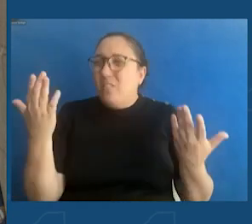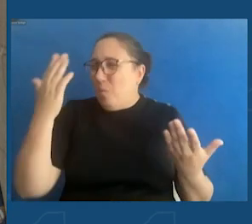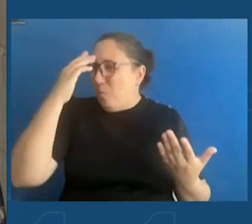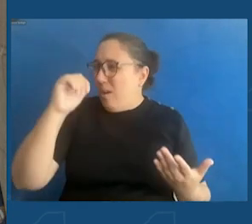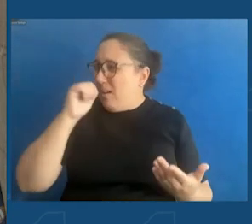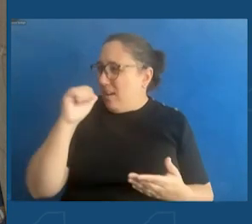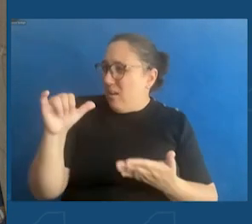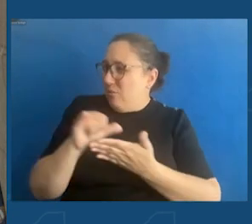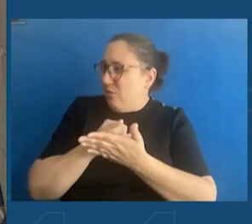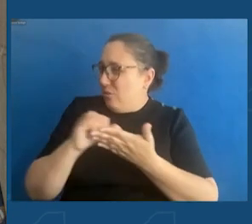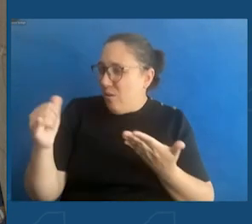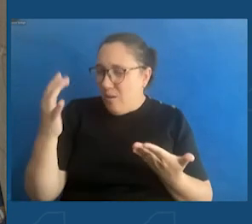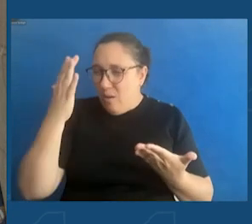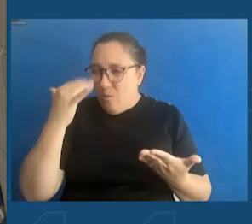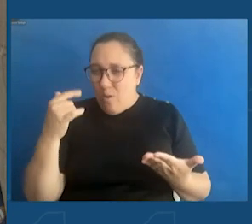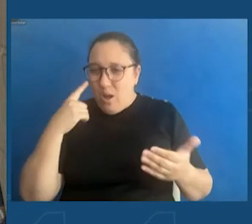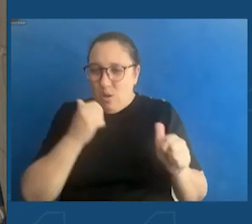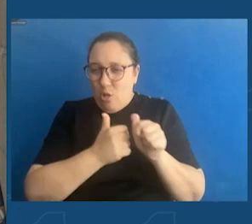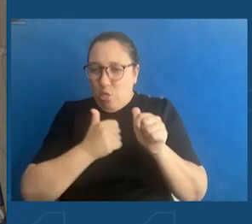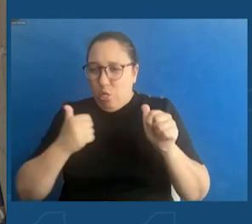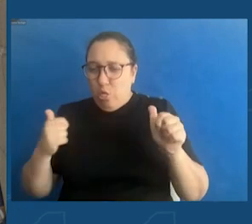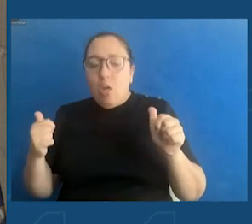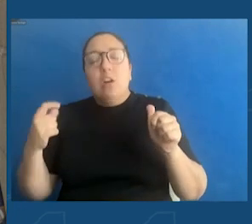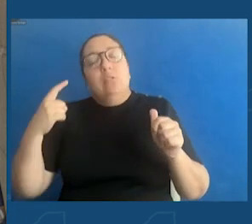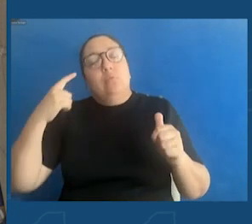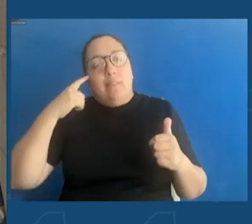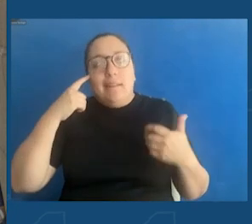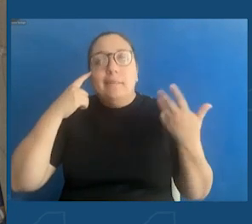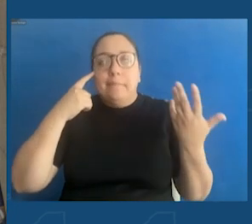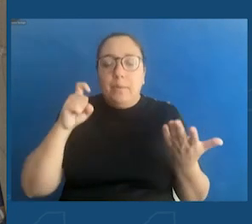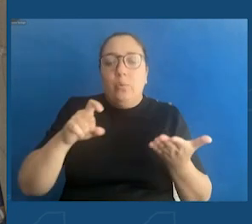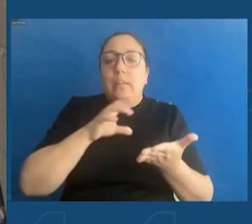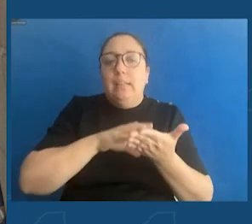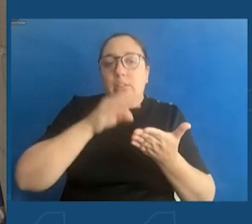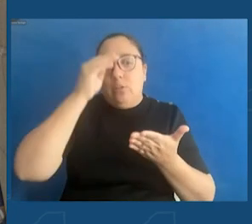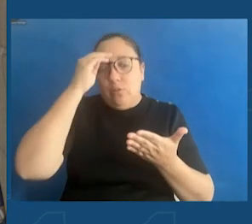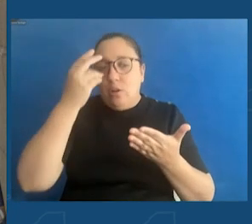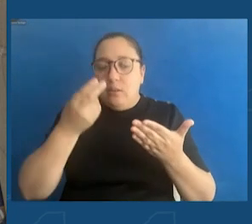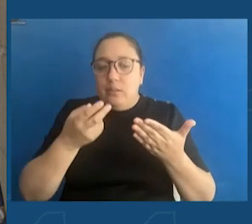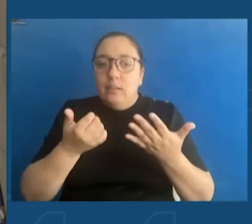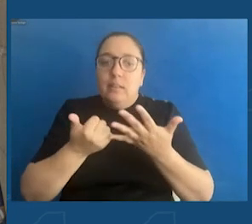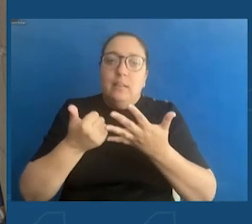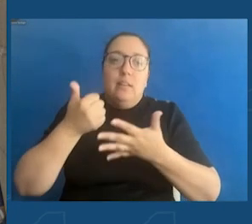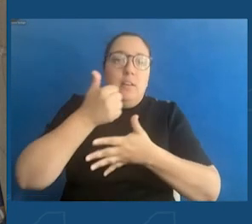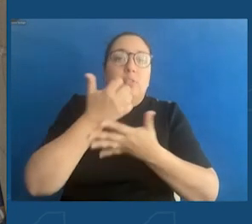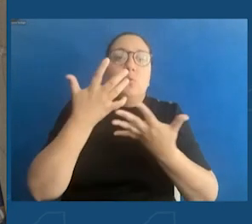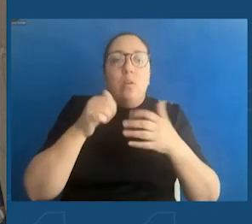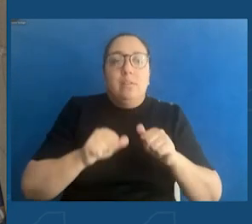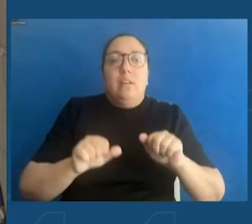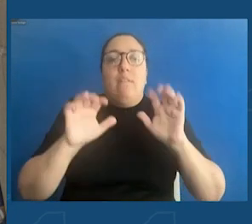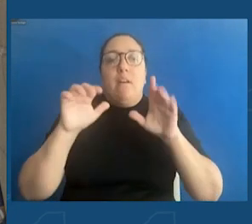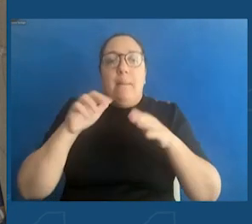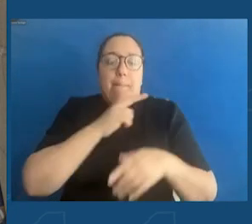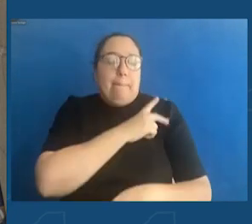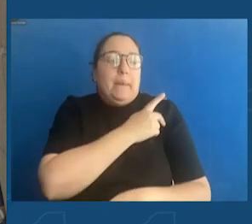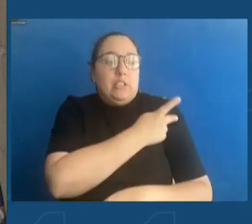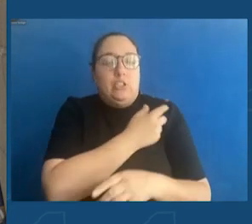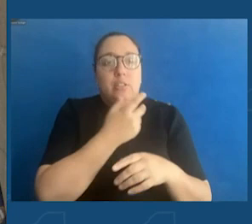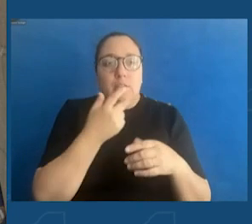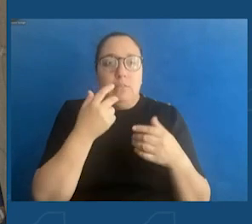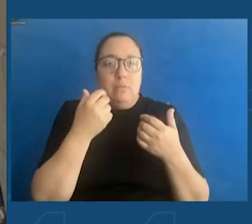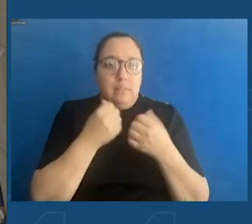so long? So we're going to make sure that we prioritize learning without sacrificing patient safety. And this will help clear the